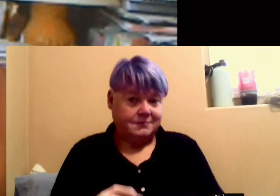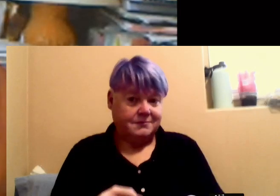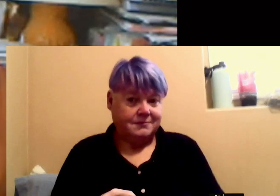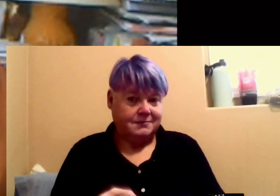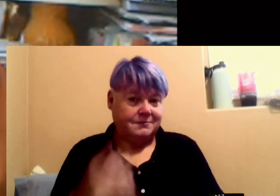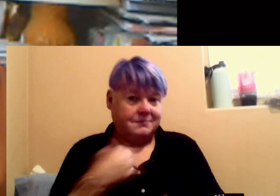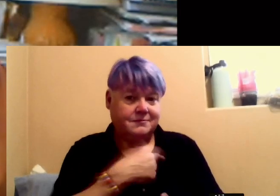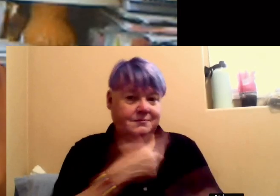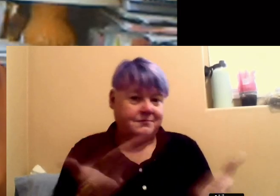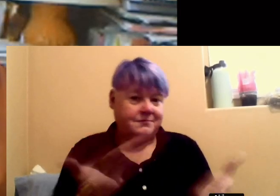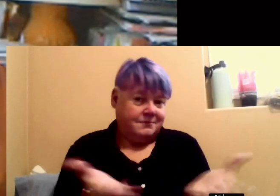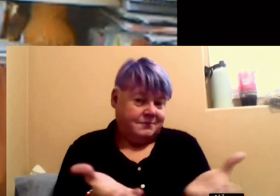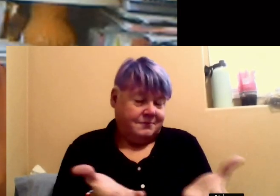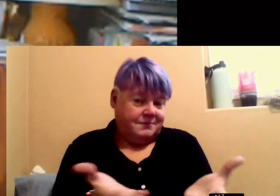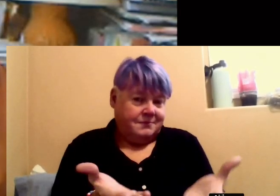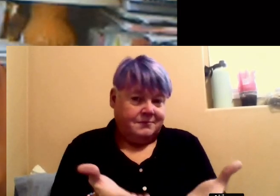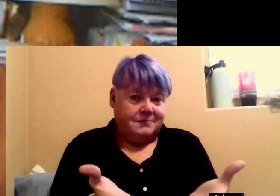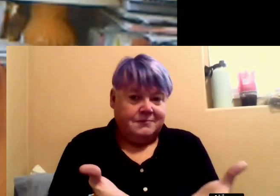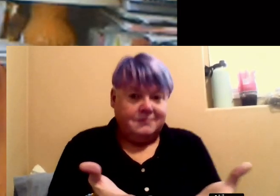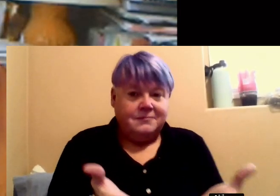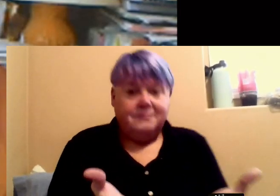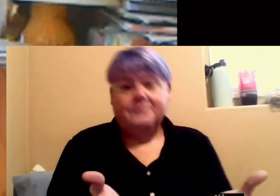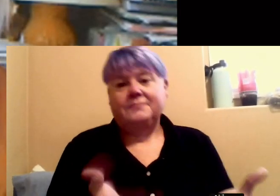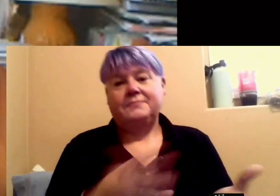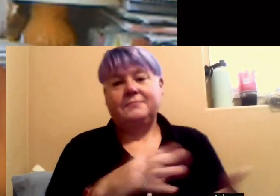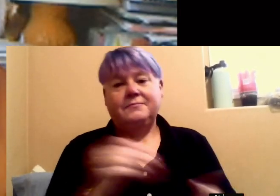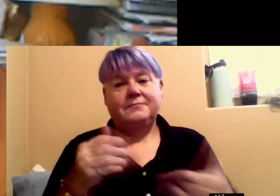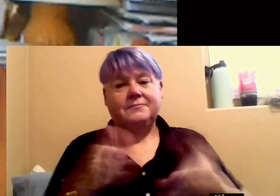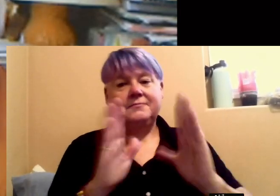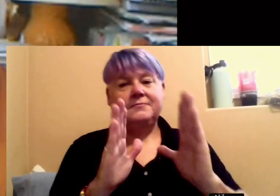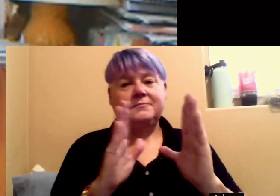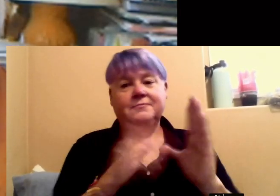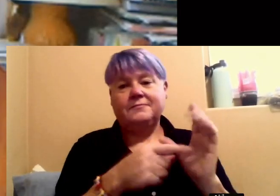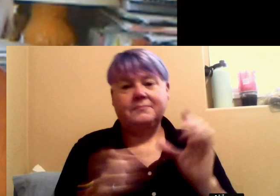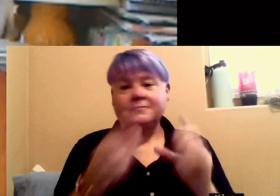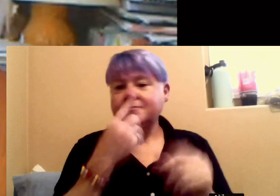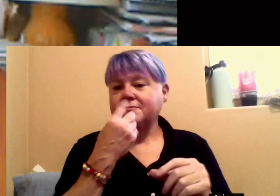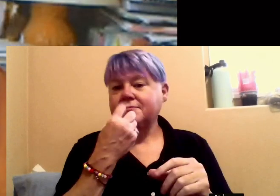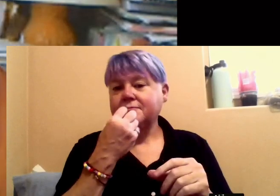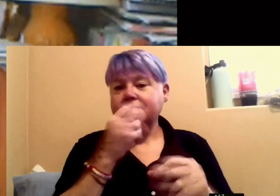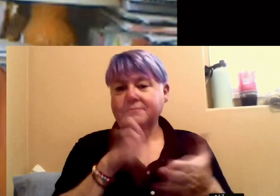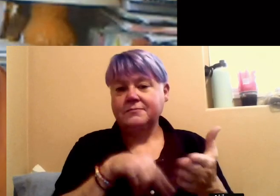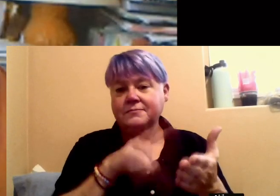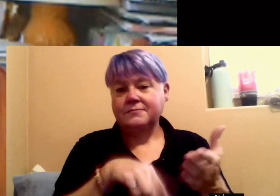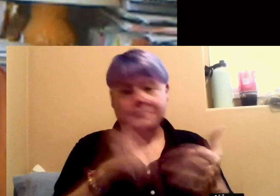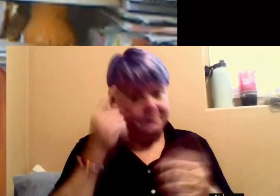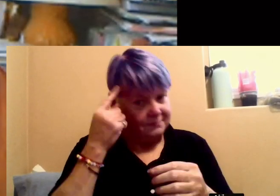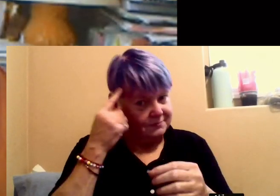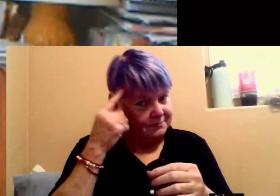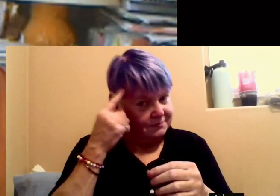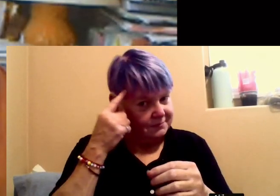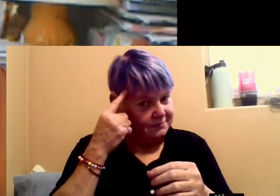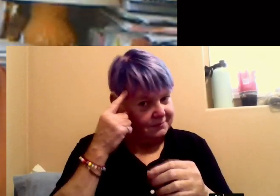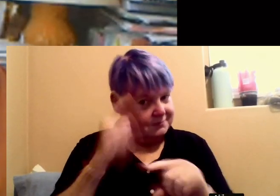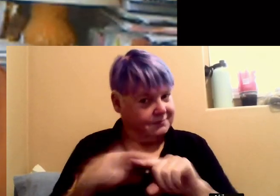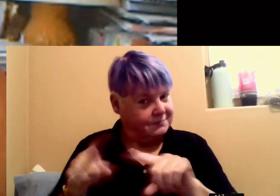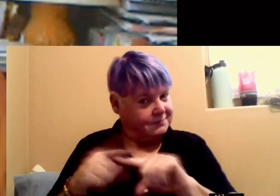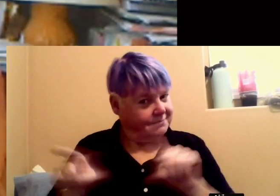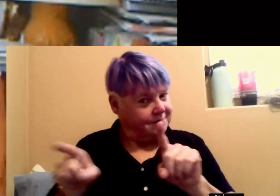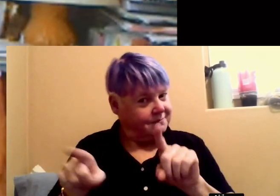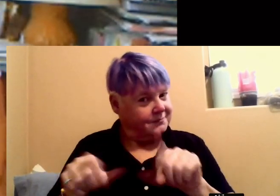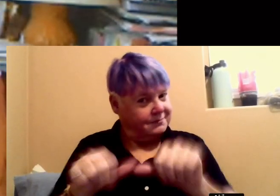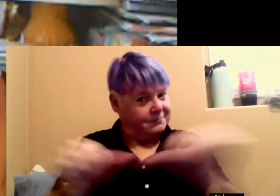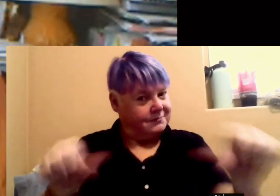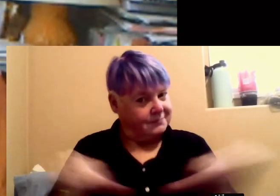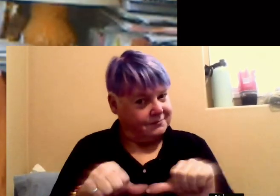to be here, and let those who read it from elsewhere think of it as an exotic location. That's